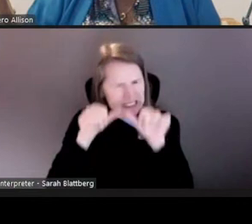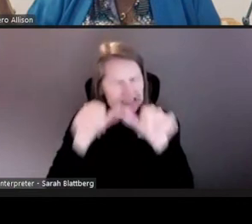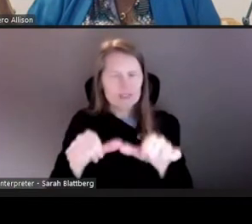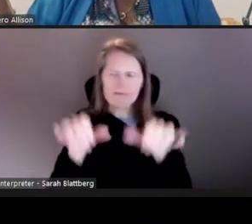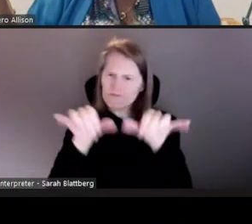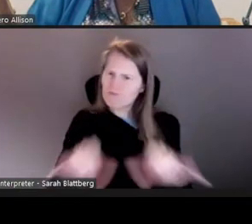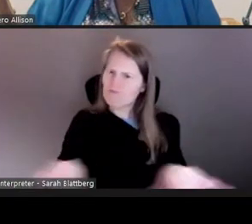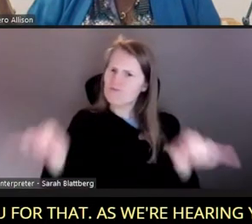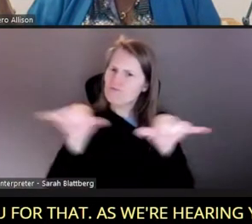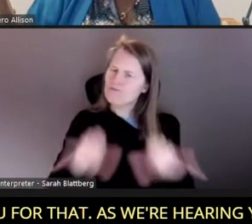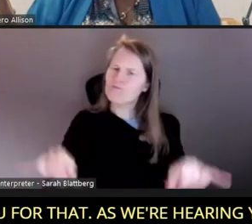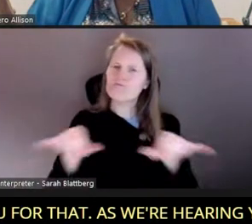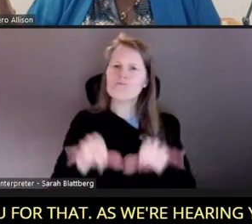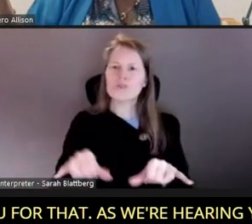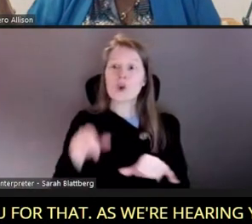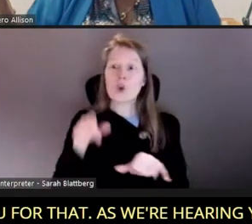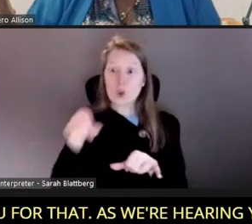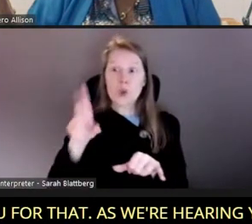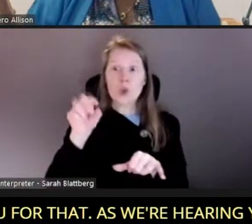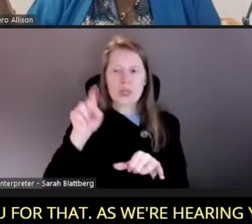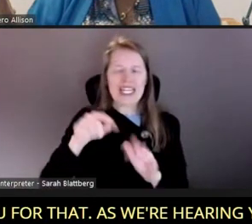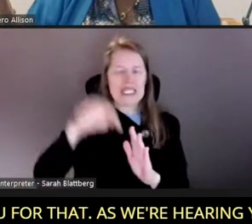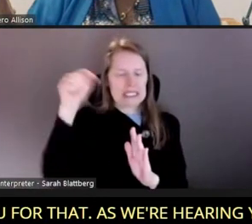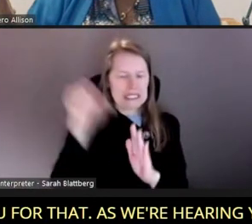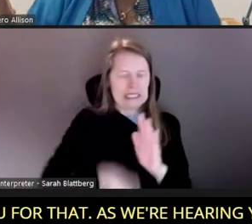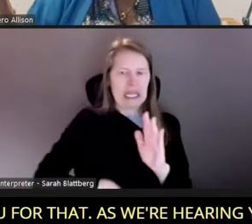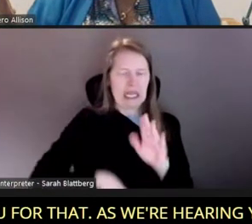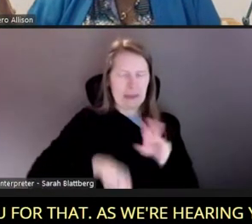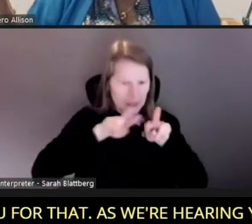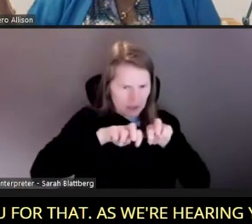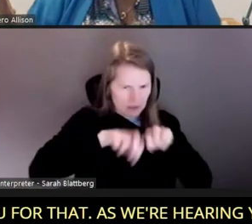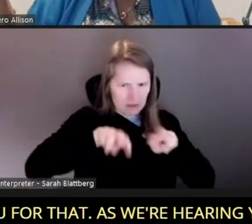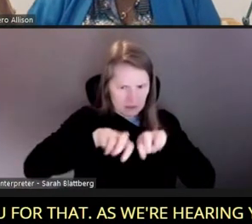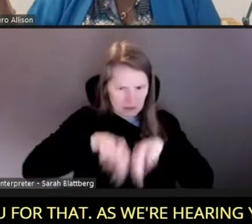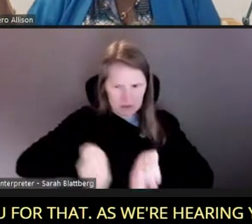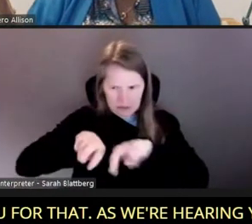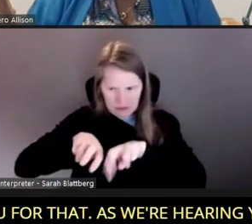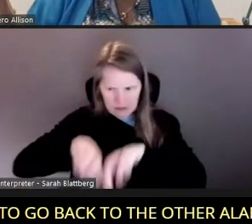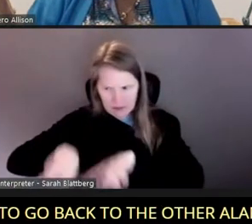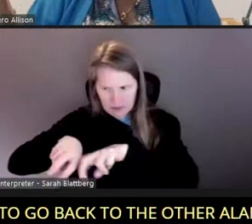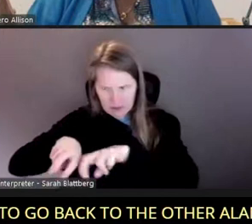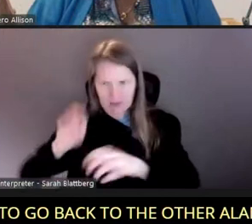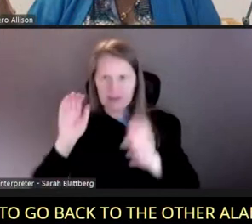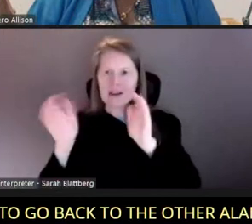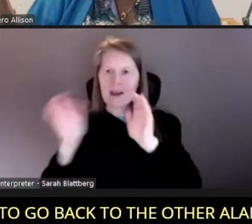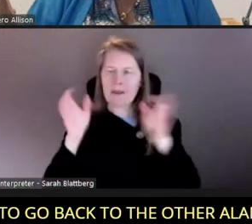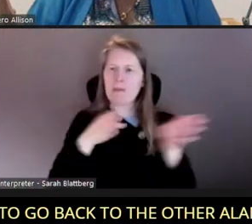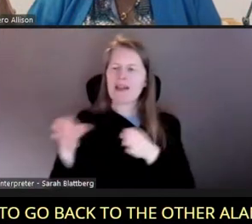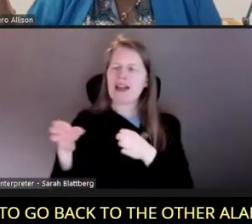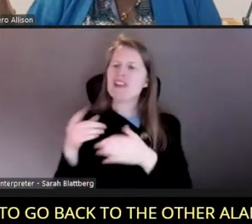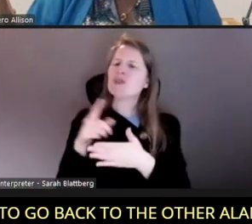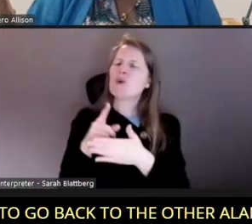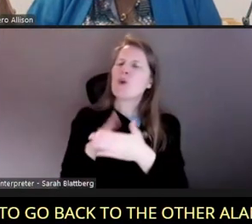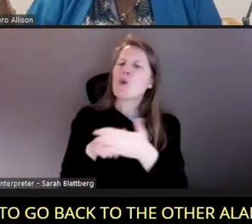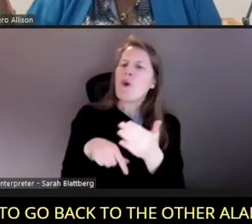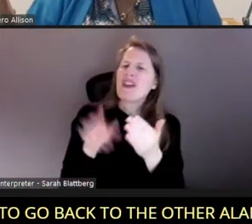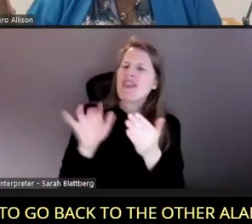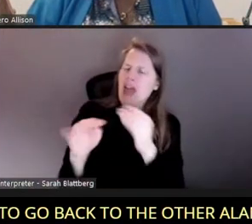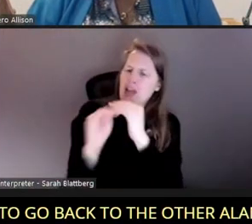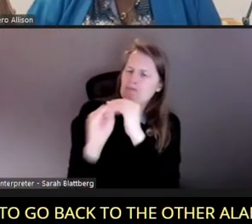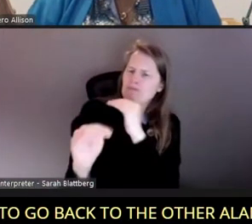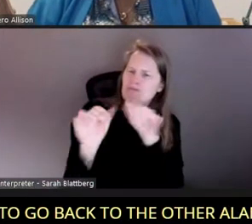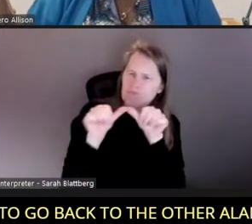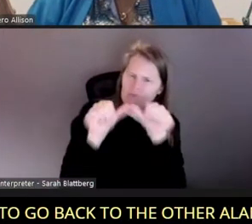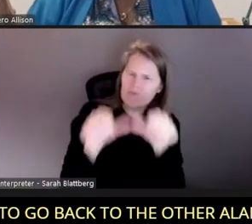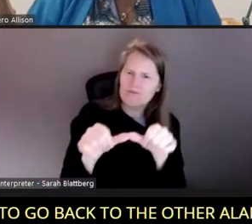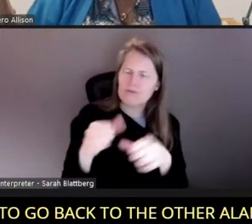did, you know, the nuts and bolts deep dive into kind of comparing plans, what does consistency kind of mean to you? Does that mean